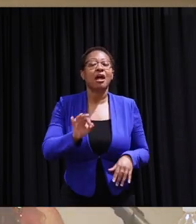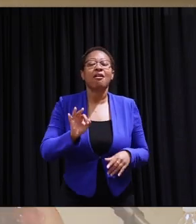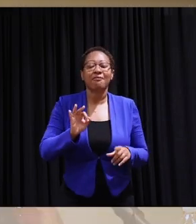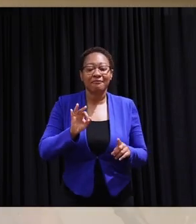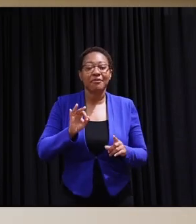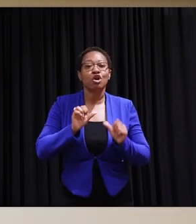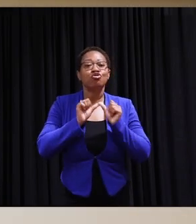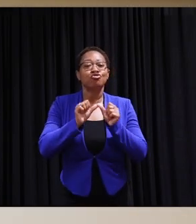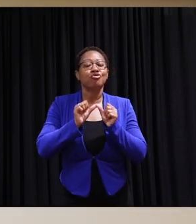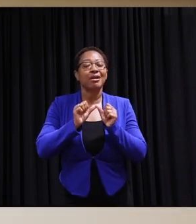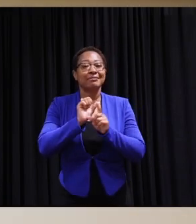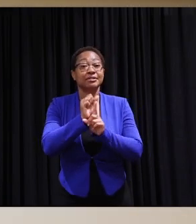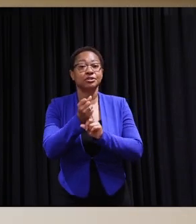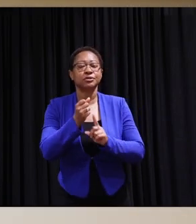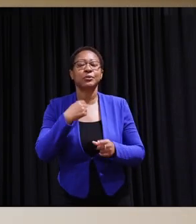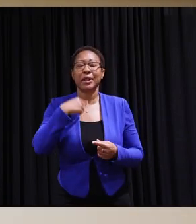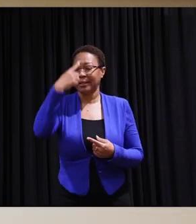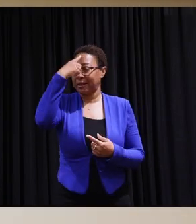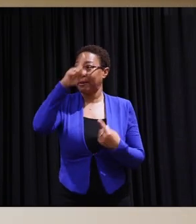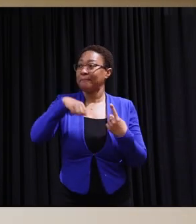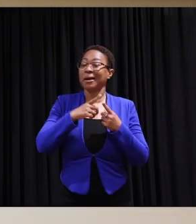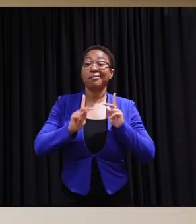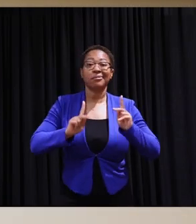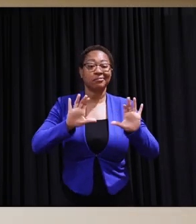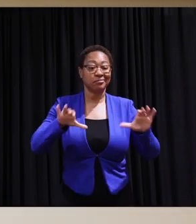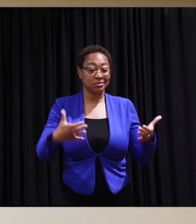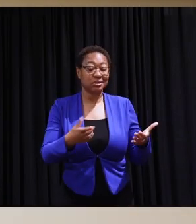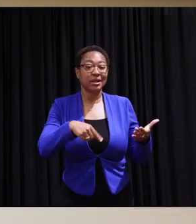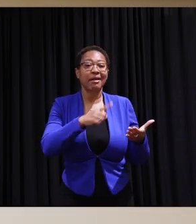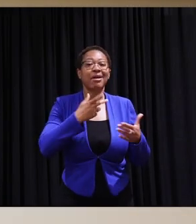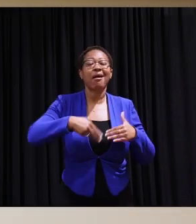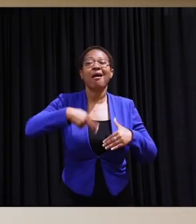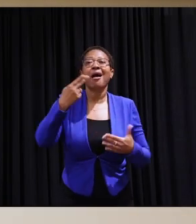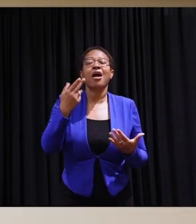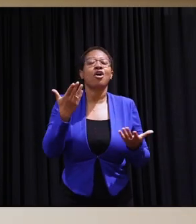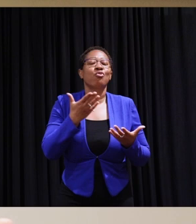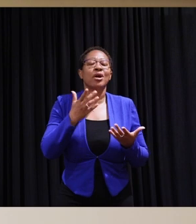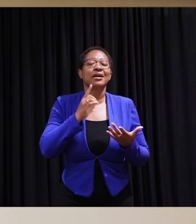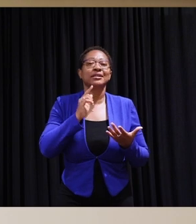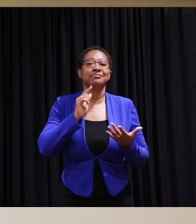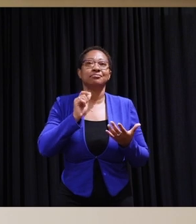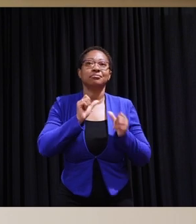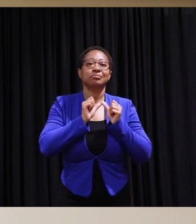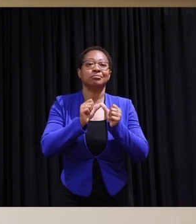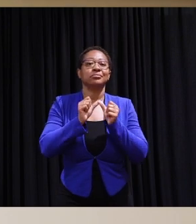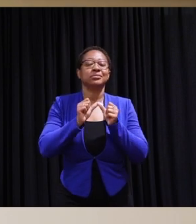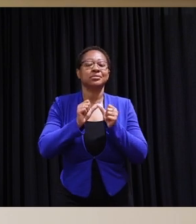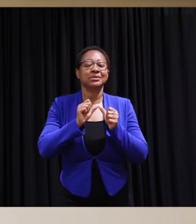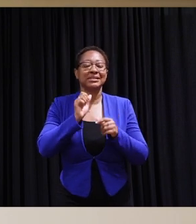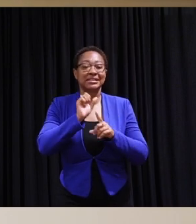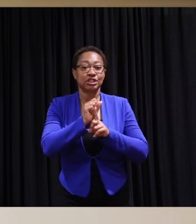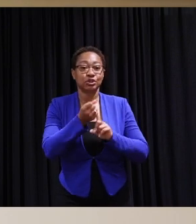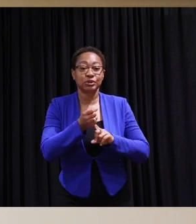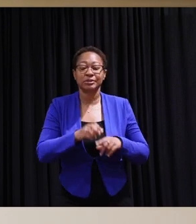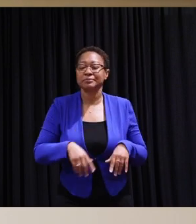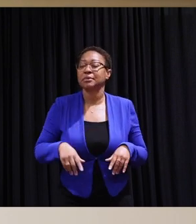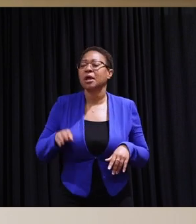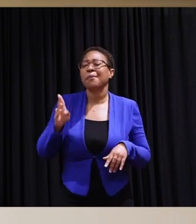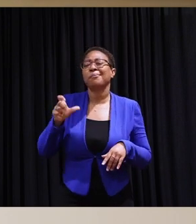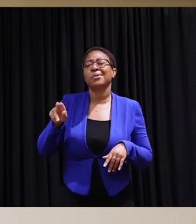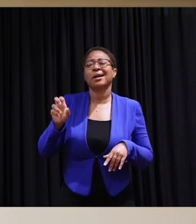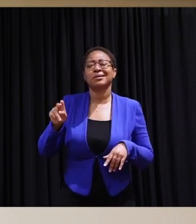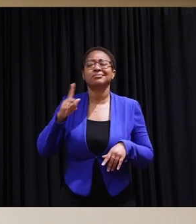conditions. You know, as we think about populations that have a higher prevalence of chronic conditions, and we think about the overlaying of the maps, as Brianna's